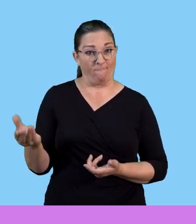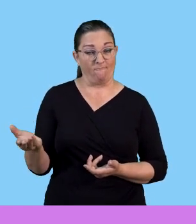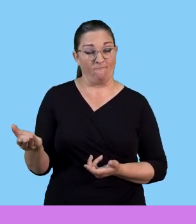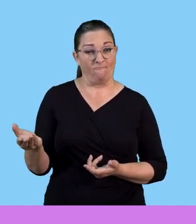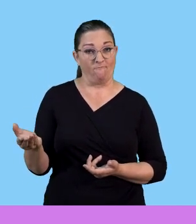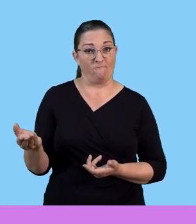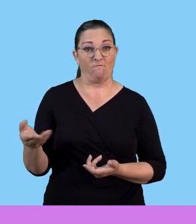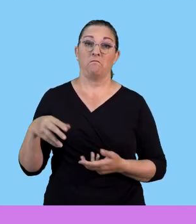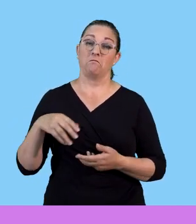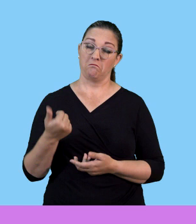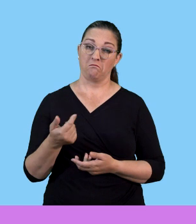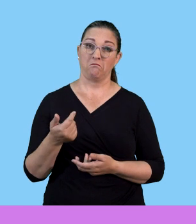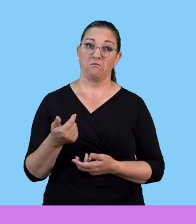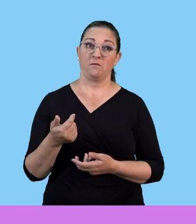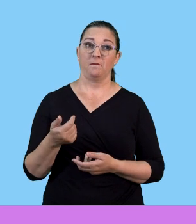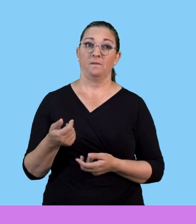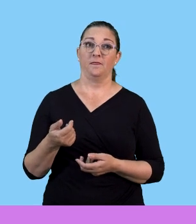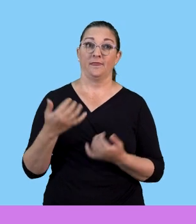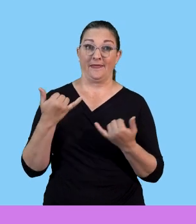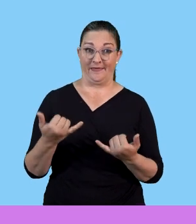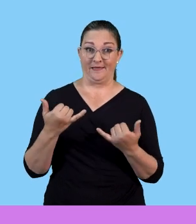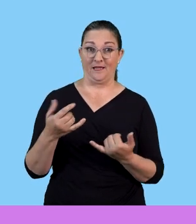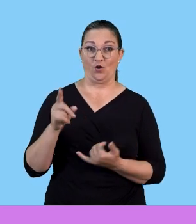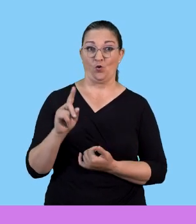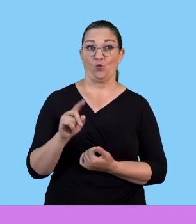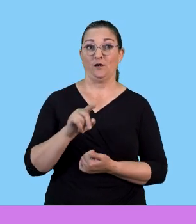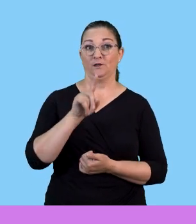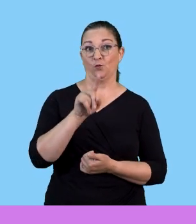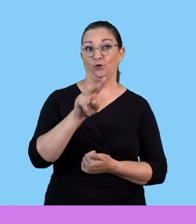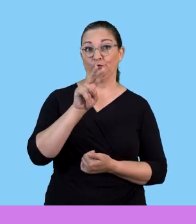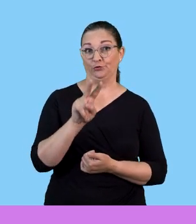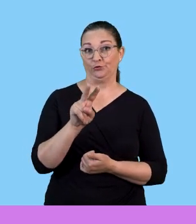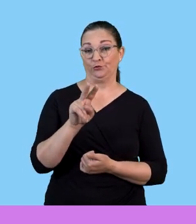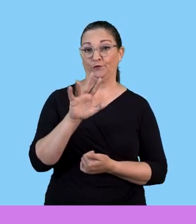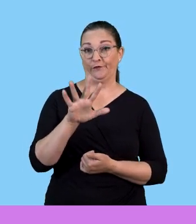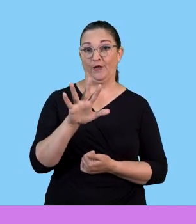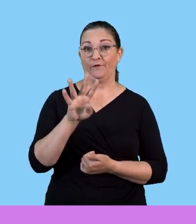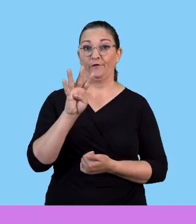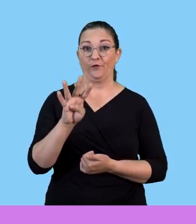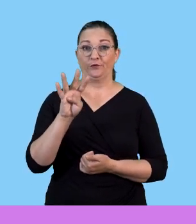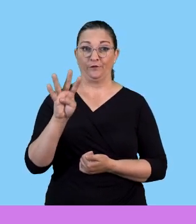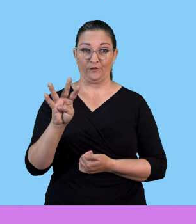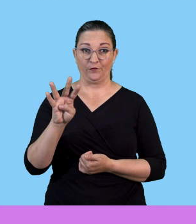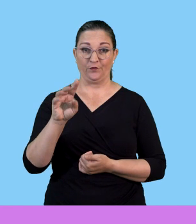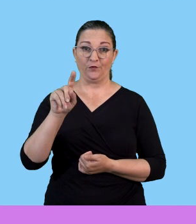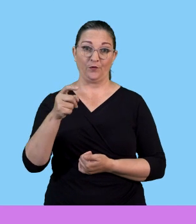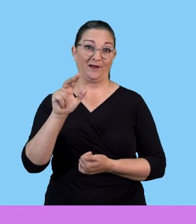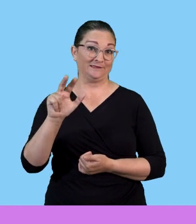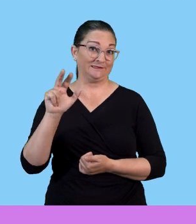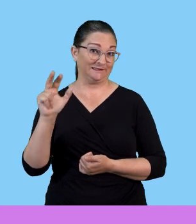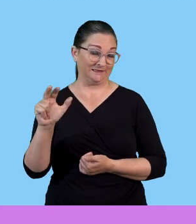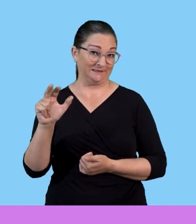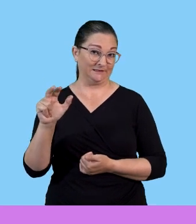26,029.28 on the 25th. Then her balance now is